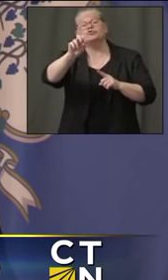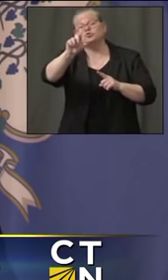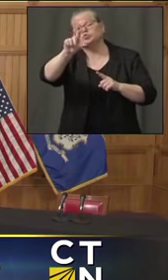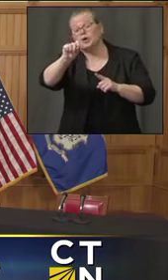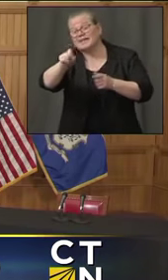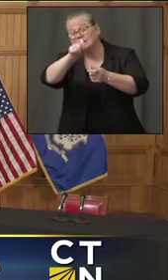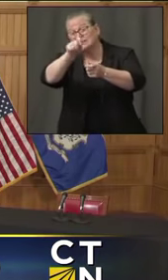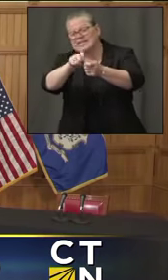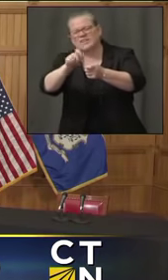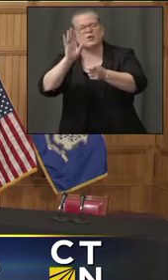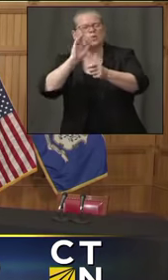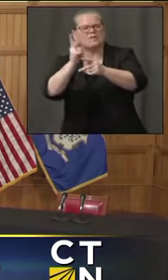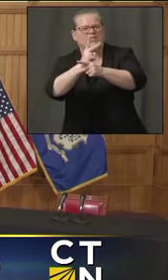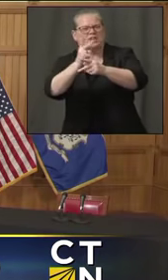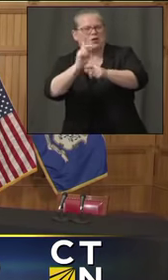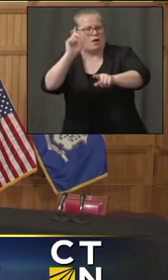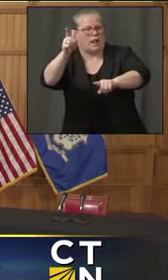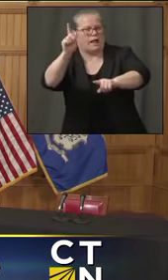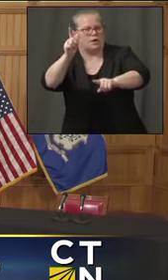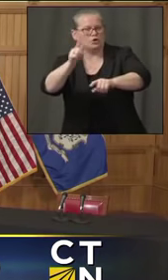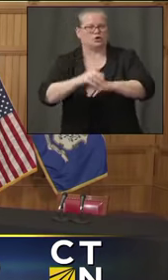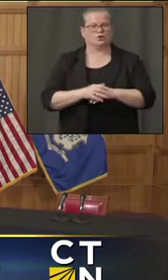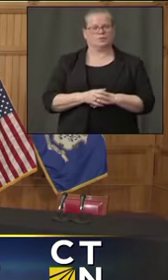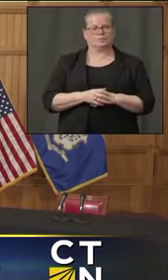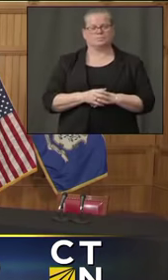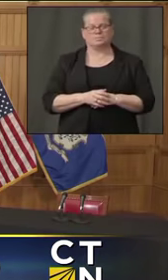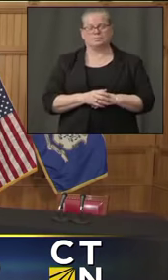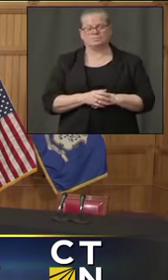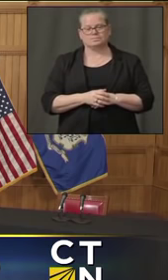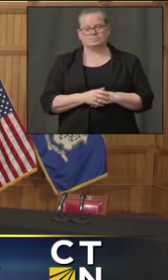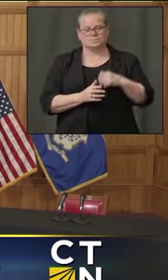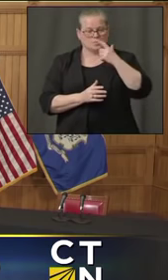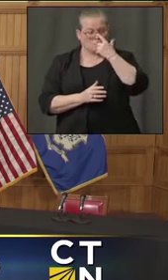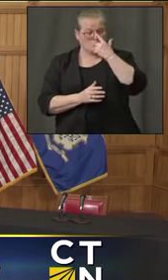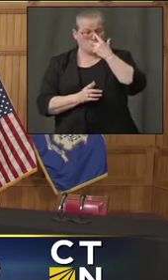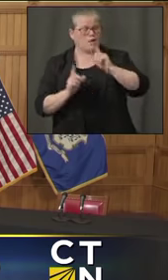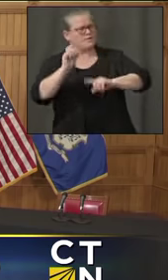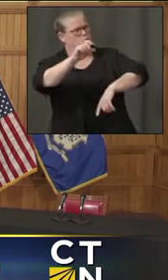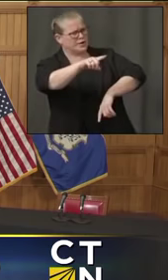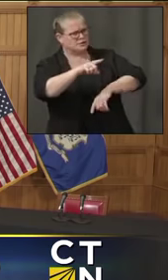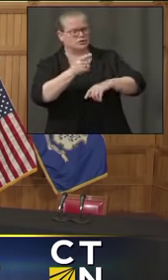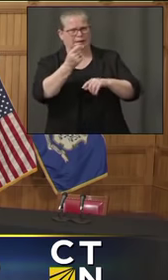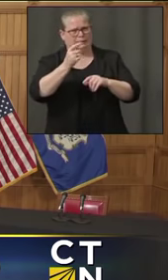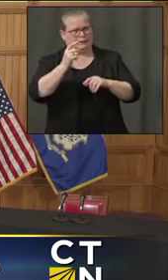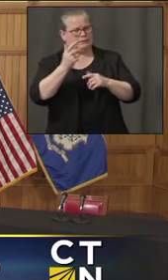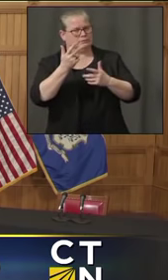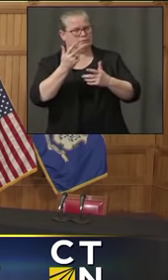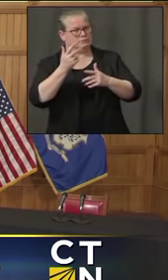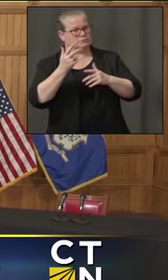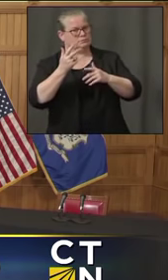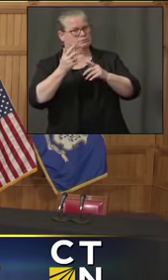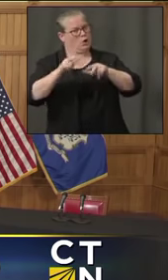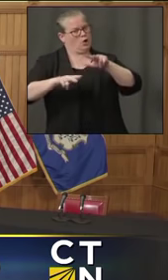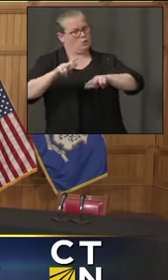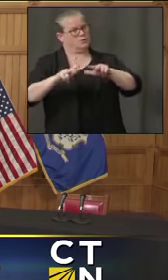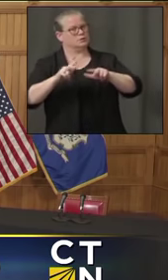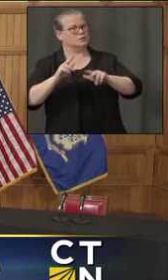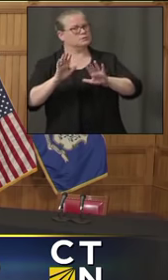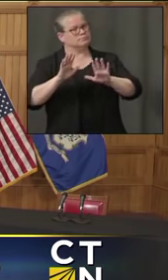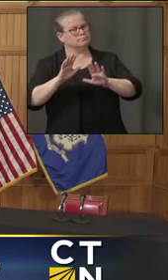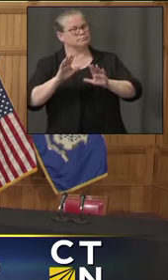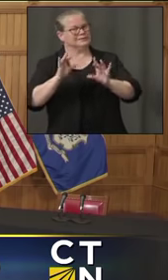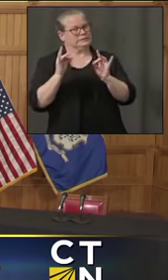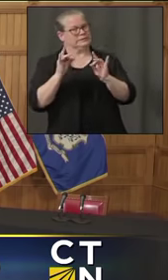just kind of an awkward question. So when the restaurants are open for outdoor service on